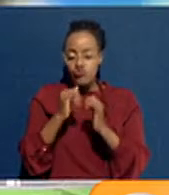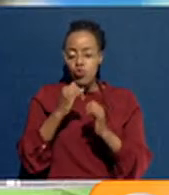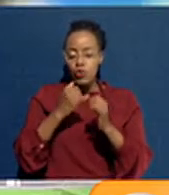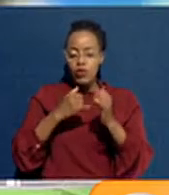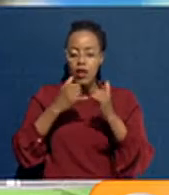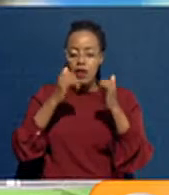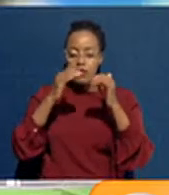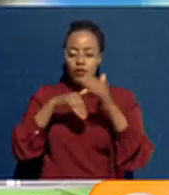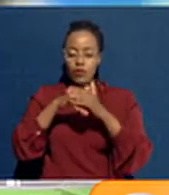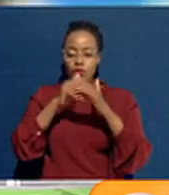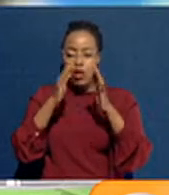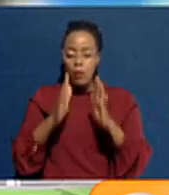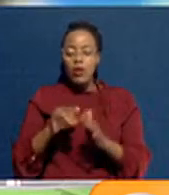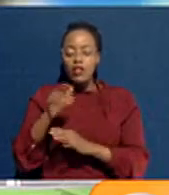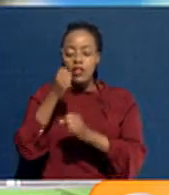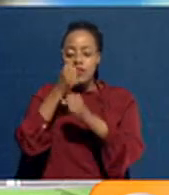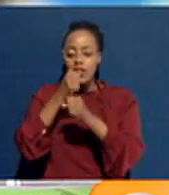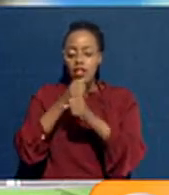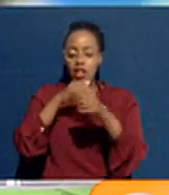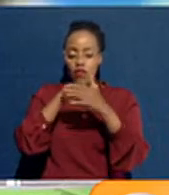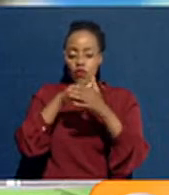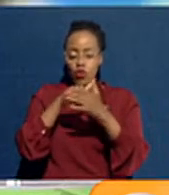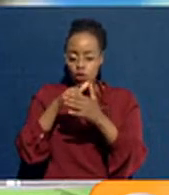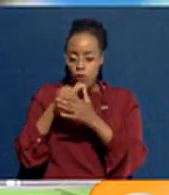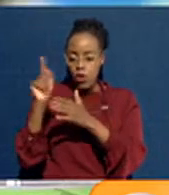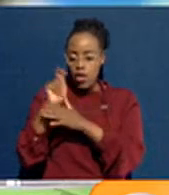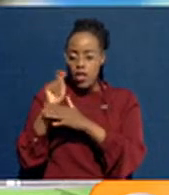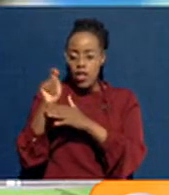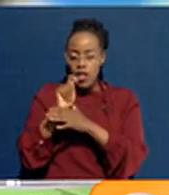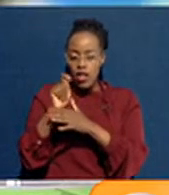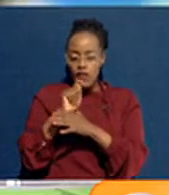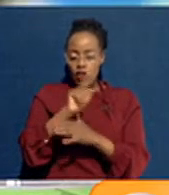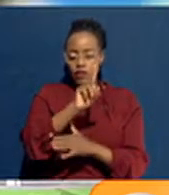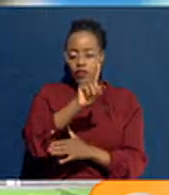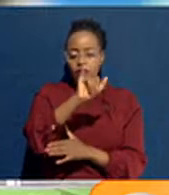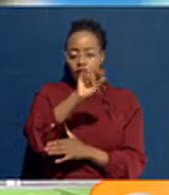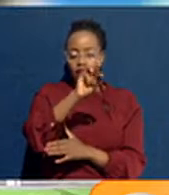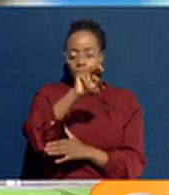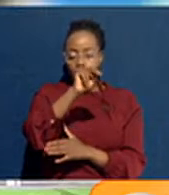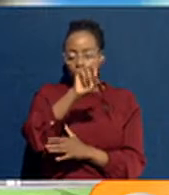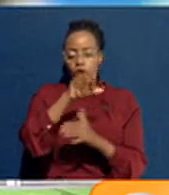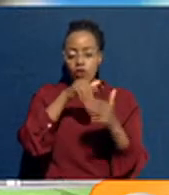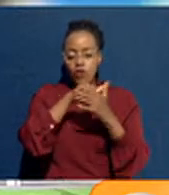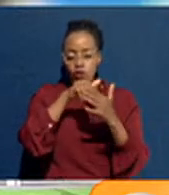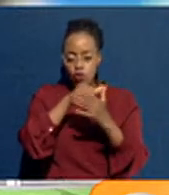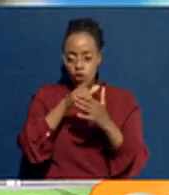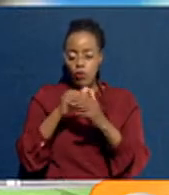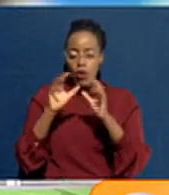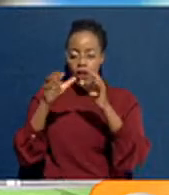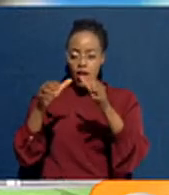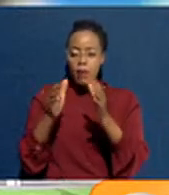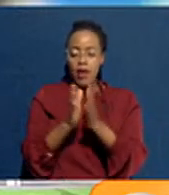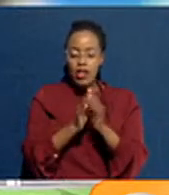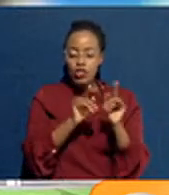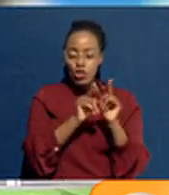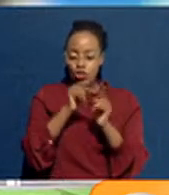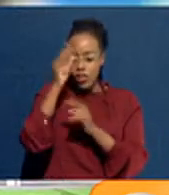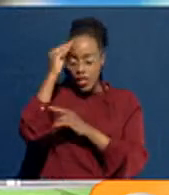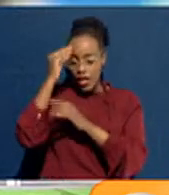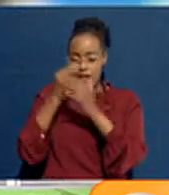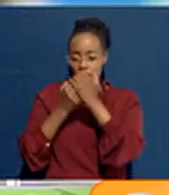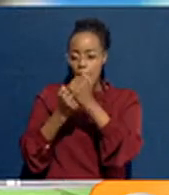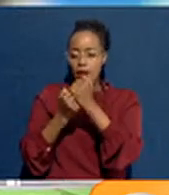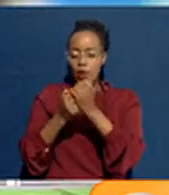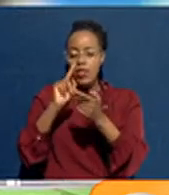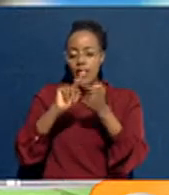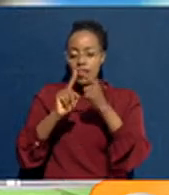in the country. Garcia conducted a football clinic with Diamond Football Club and Acakoro Football Academy in partnership with